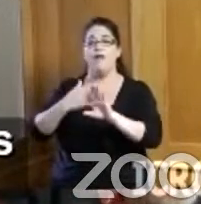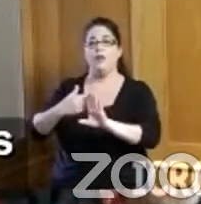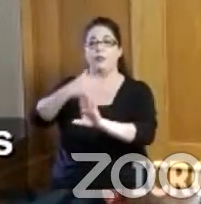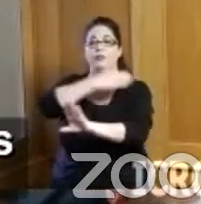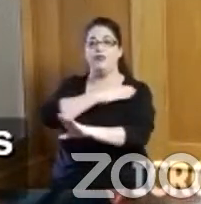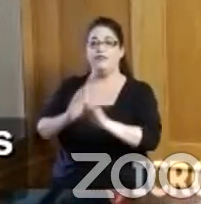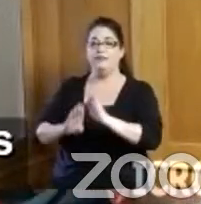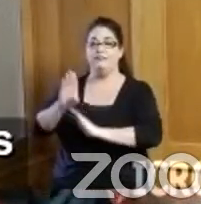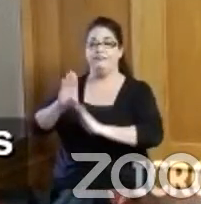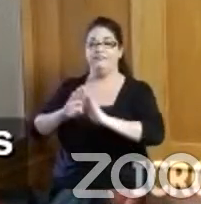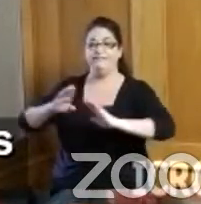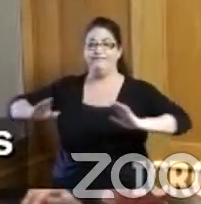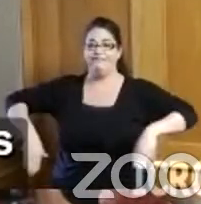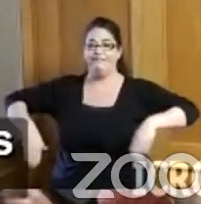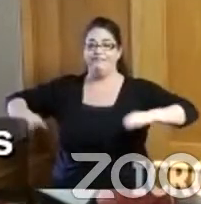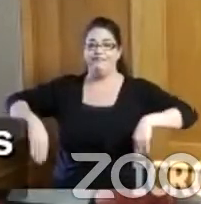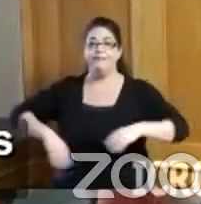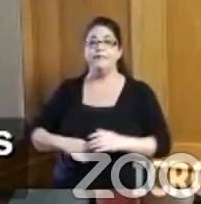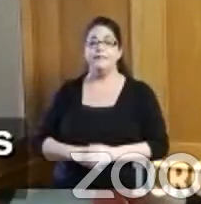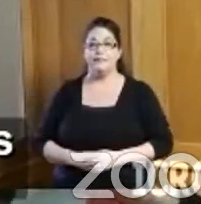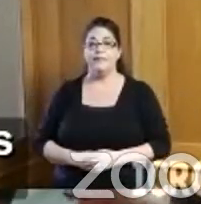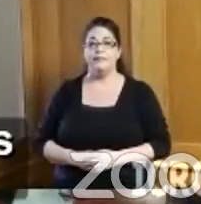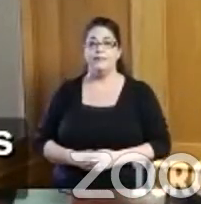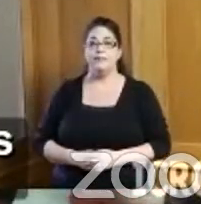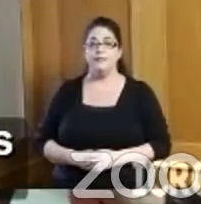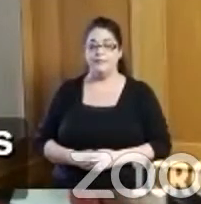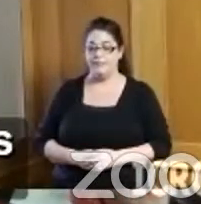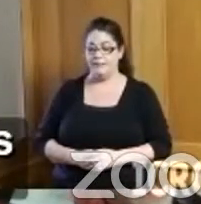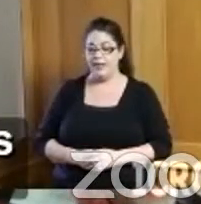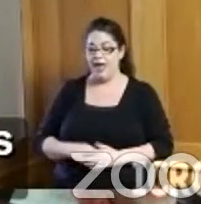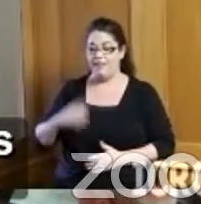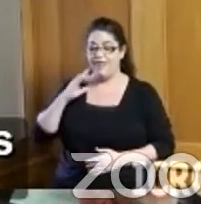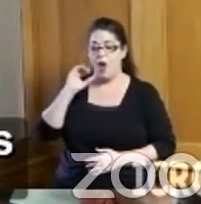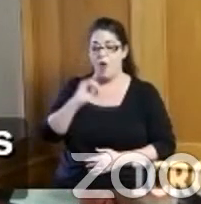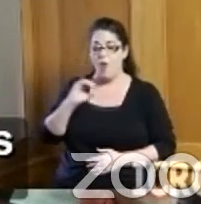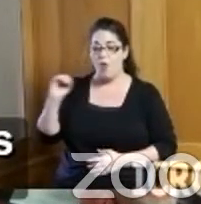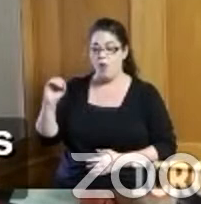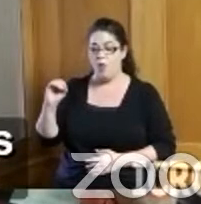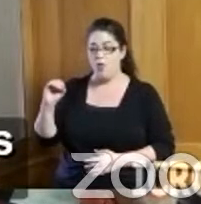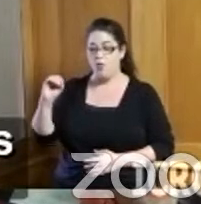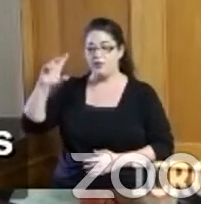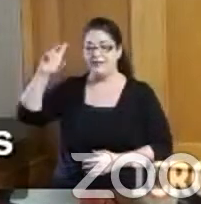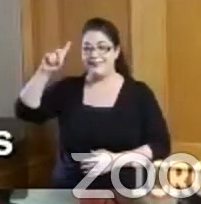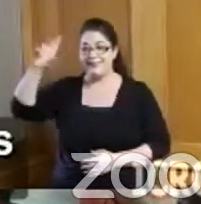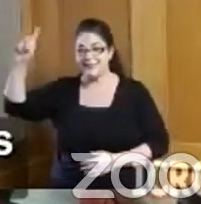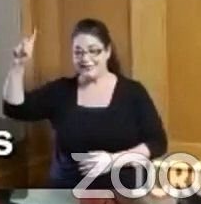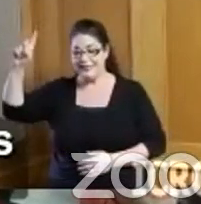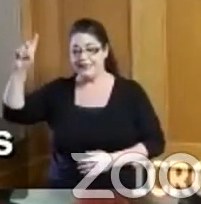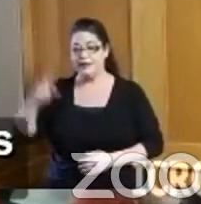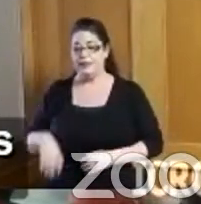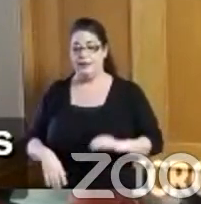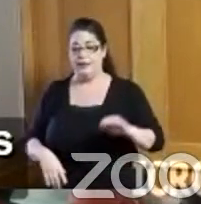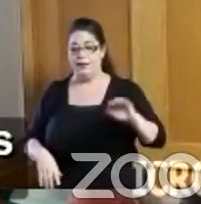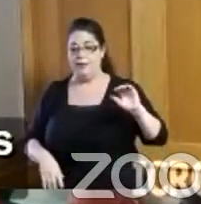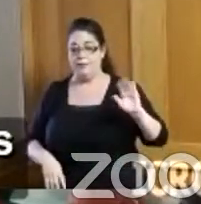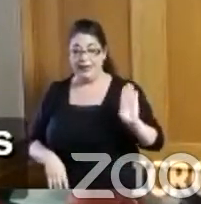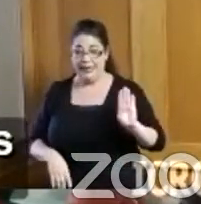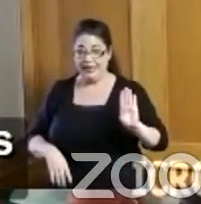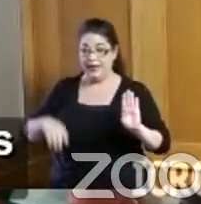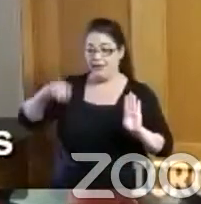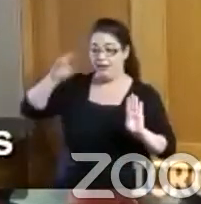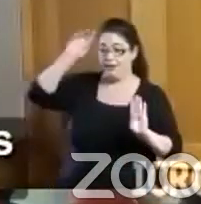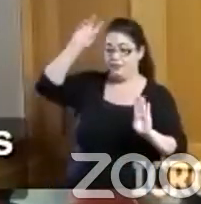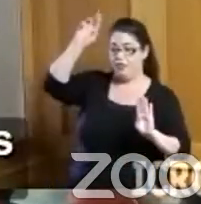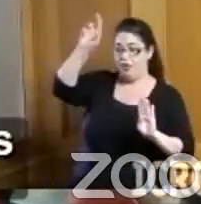constructed. And then the balance of the property is zoned either 00 or B and a little bit of A2 residence. Those are all